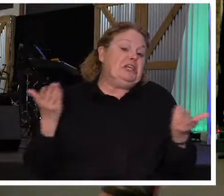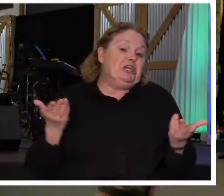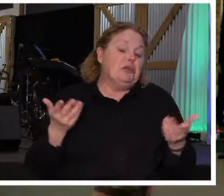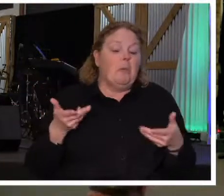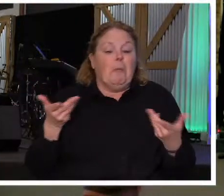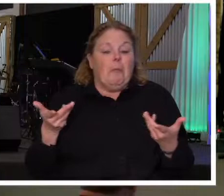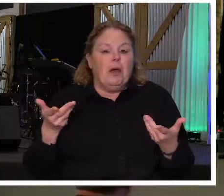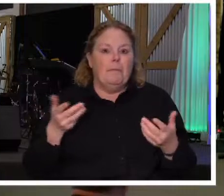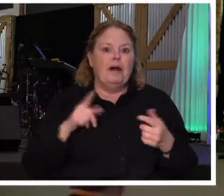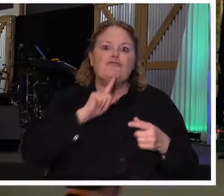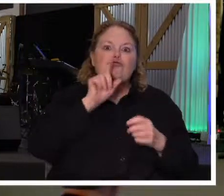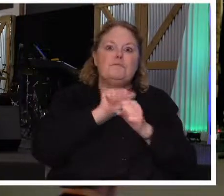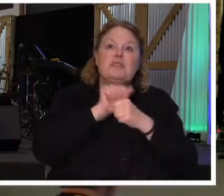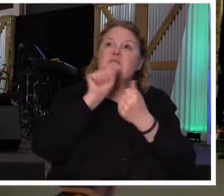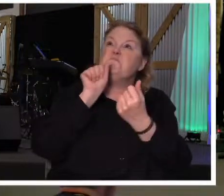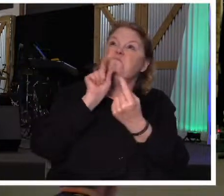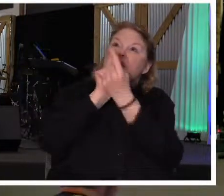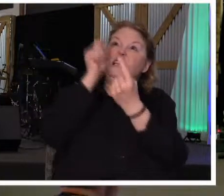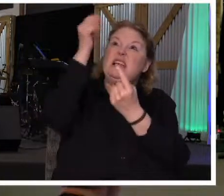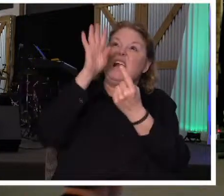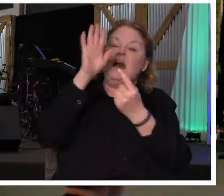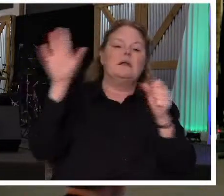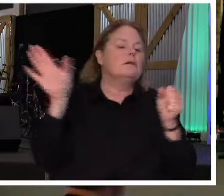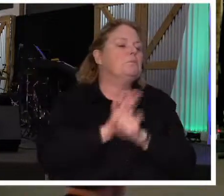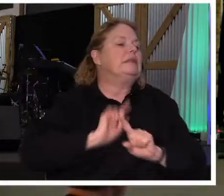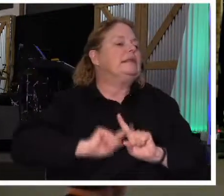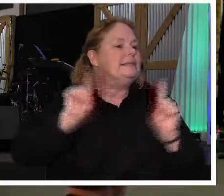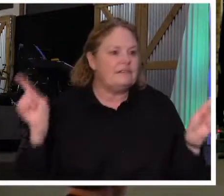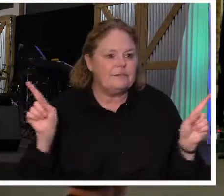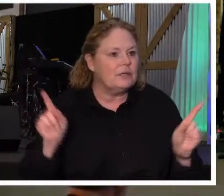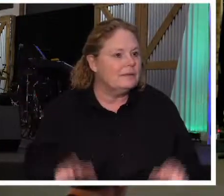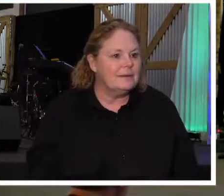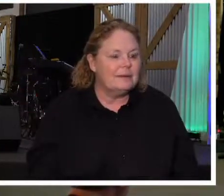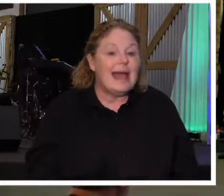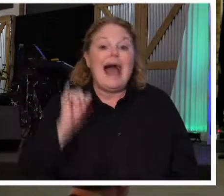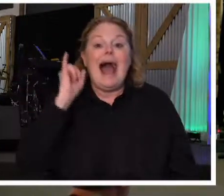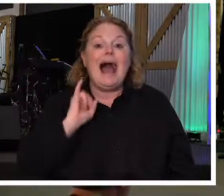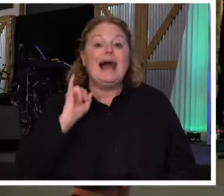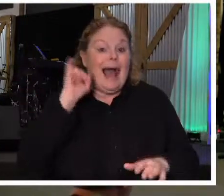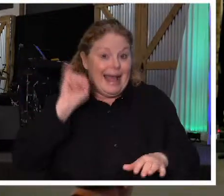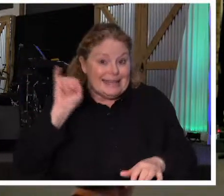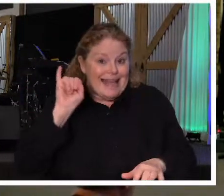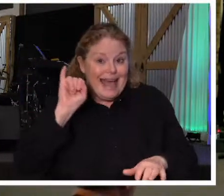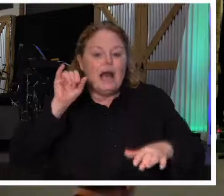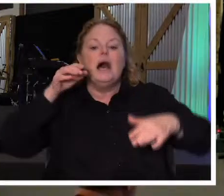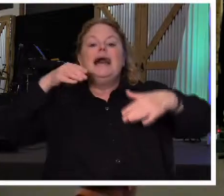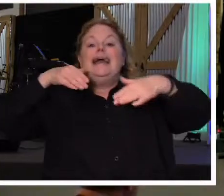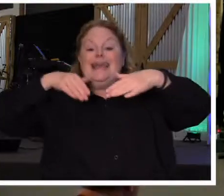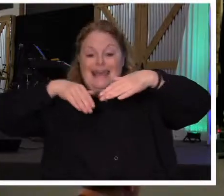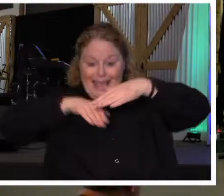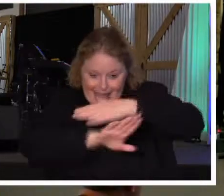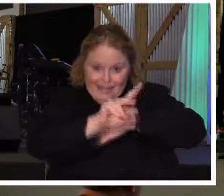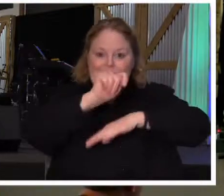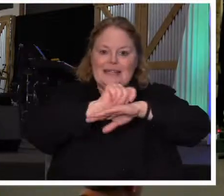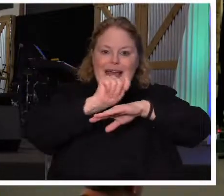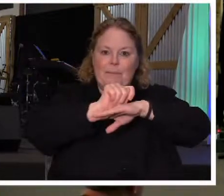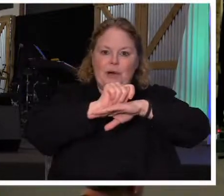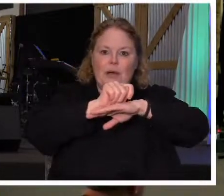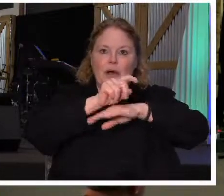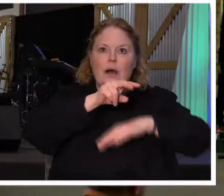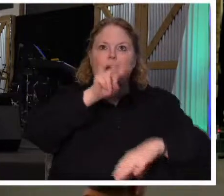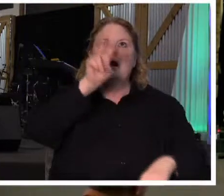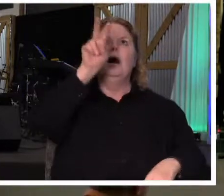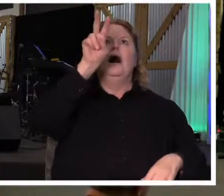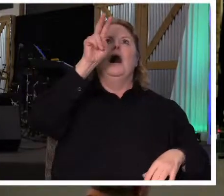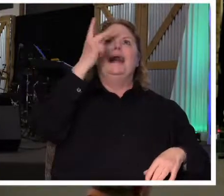glory. You see, when Isaiah walked into the temple, It says that he saw the Lord high and lifted up, and his